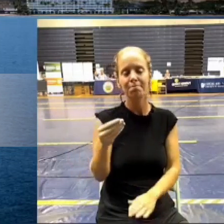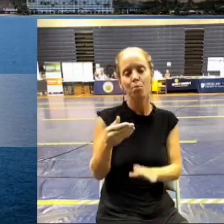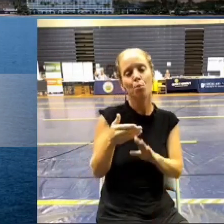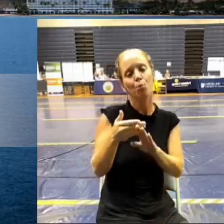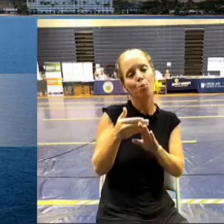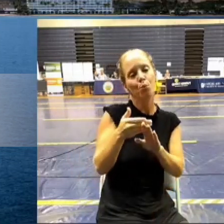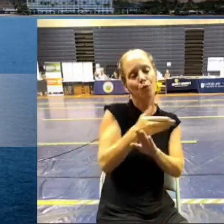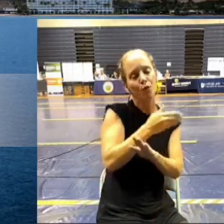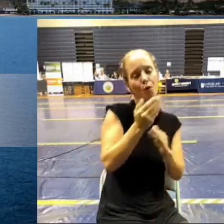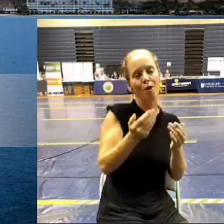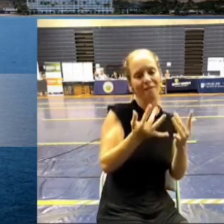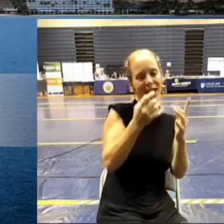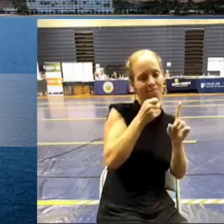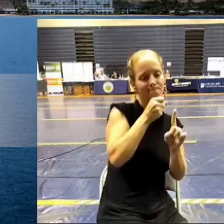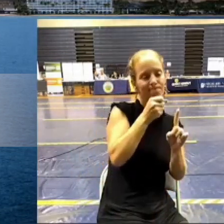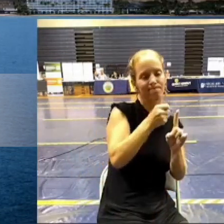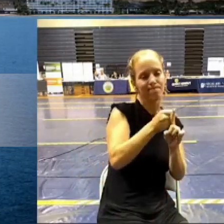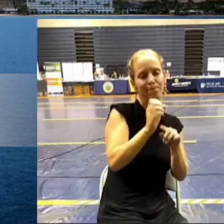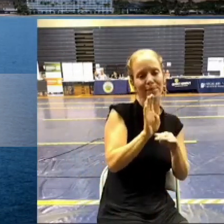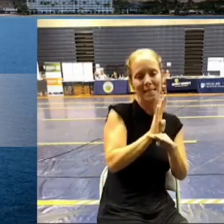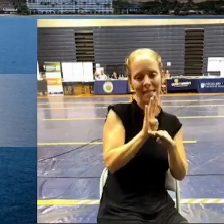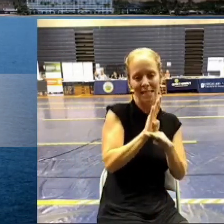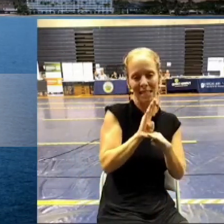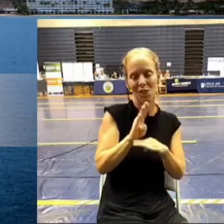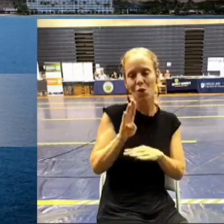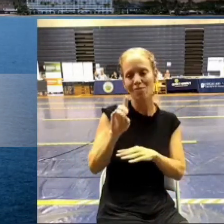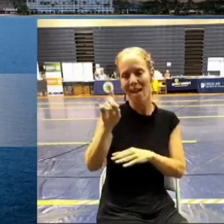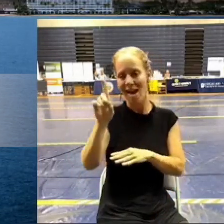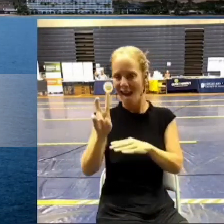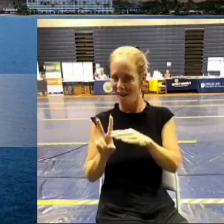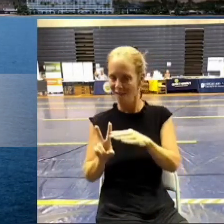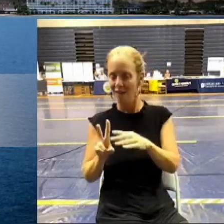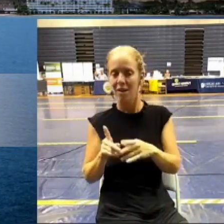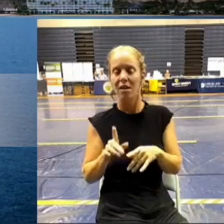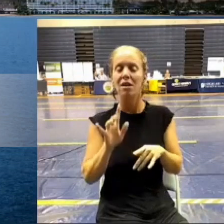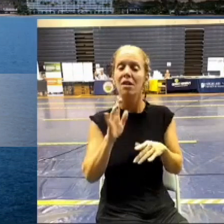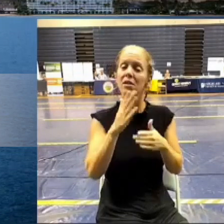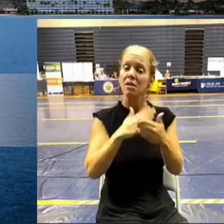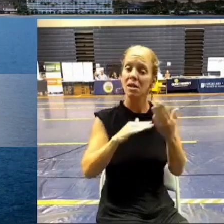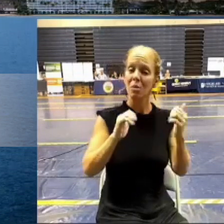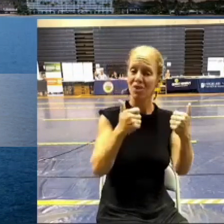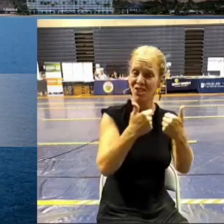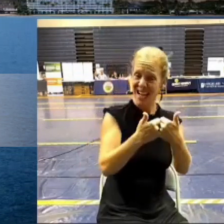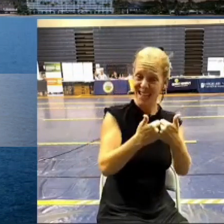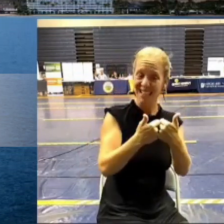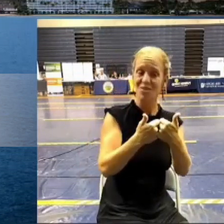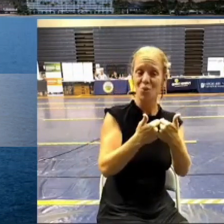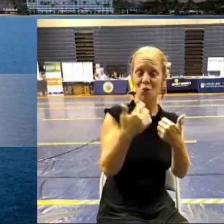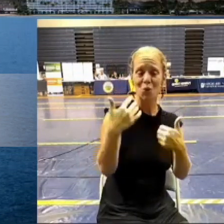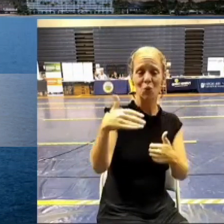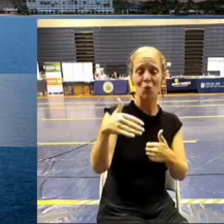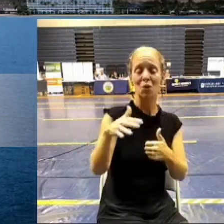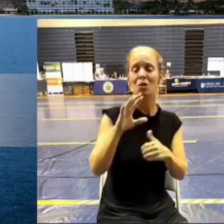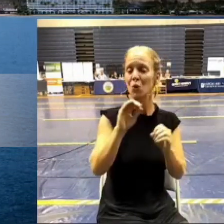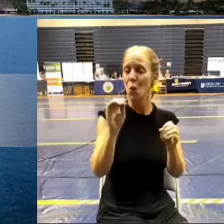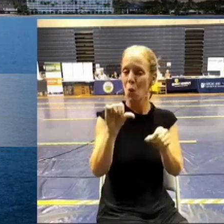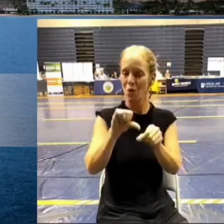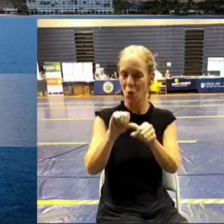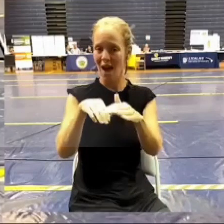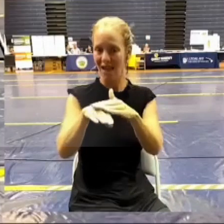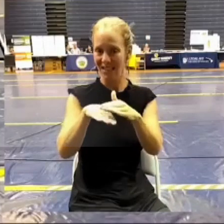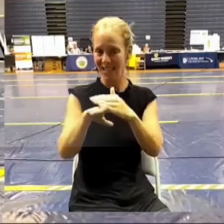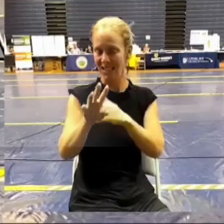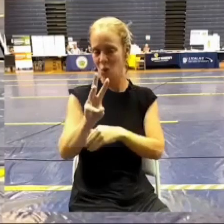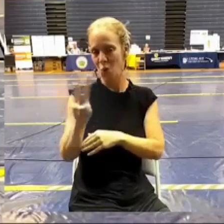pre-fire business. He also mentioned some unique challenges they're having, such as having no fuel access on the west side. He also